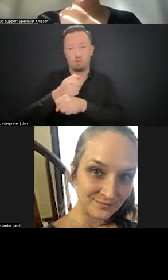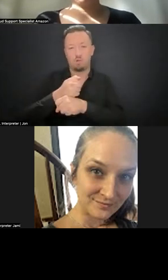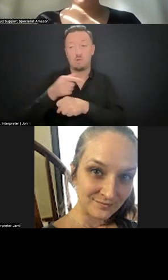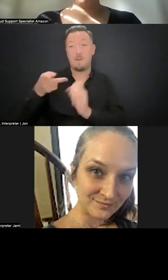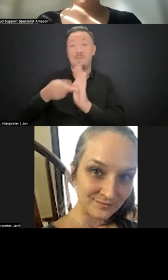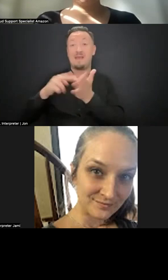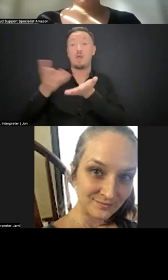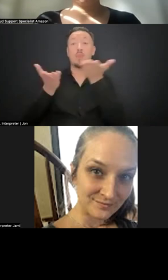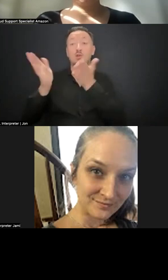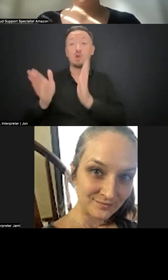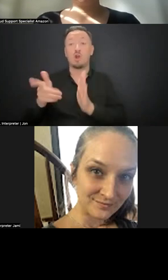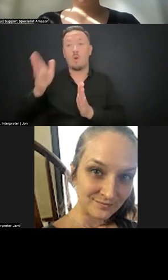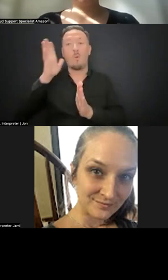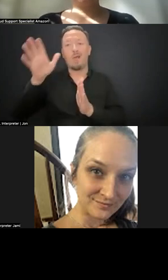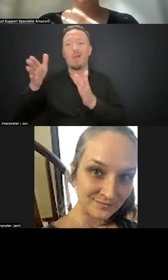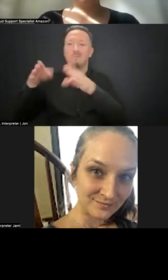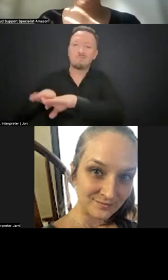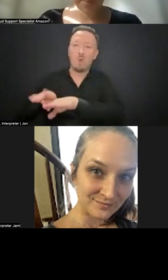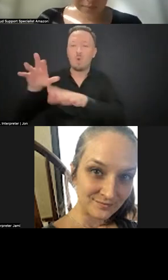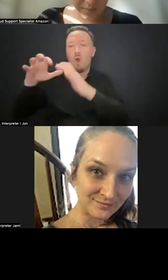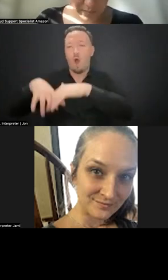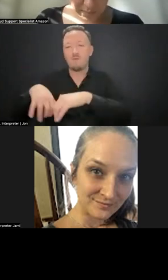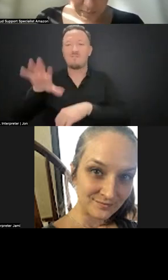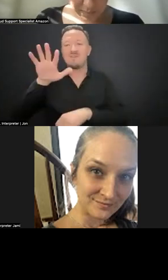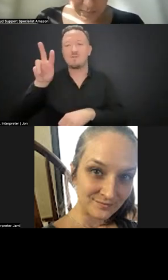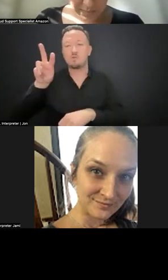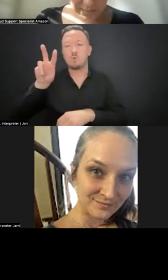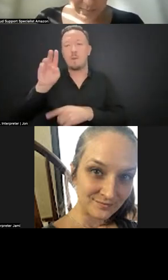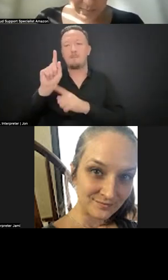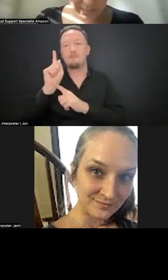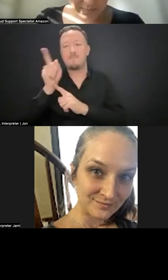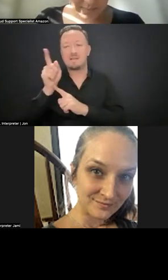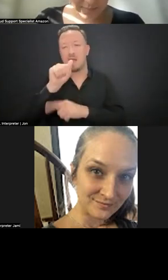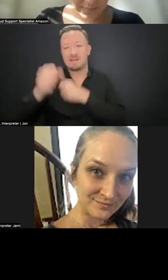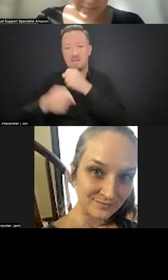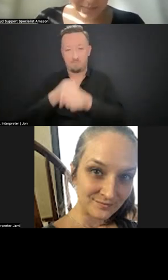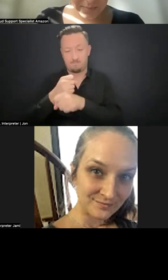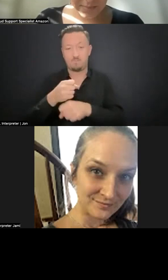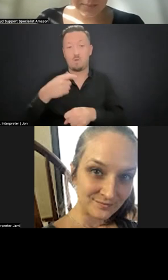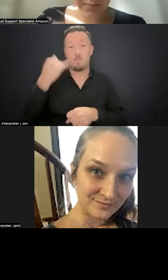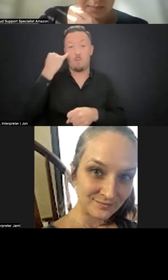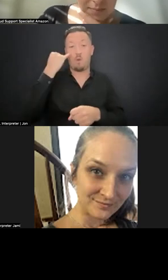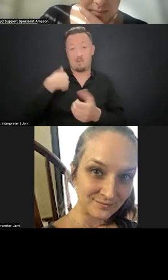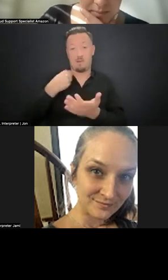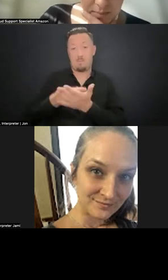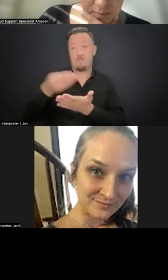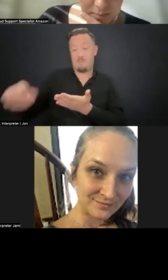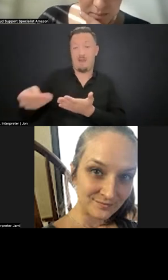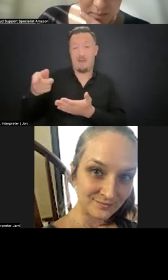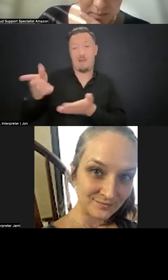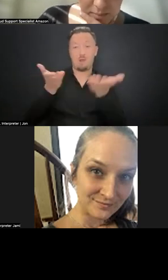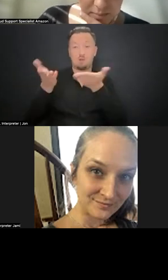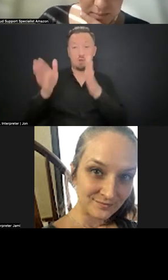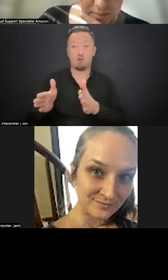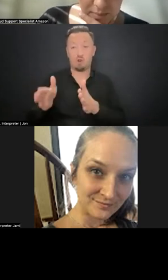So if I buy a server from Dell, 20K, I plug it into my data center and I,